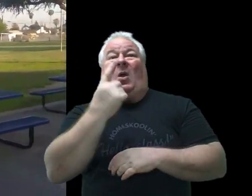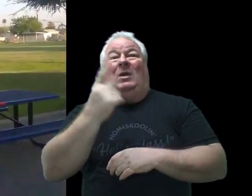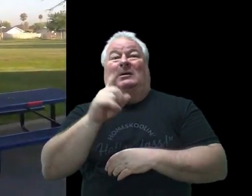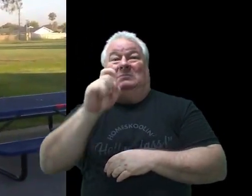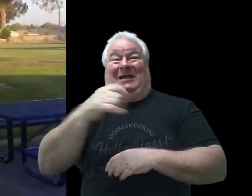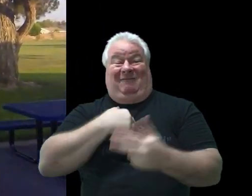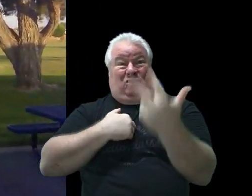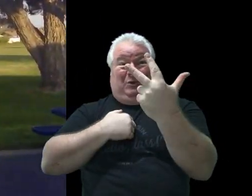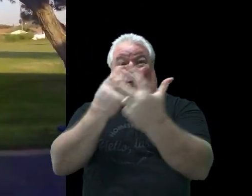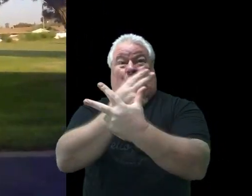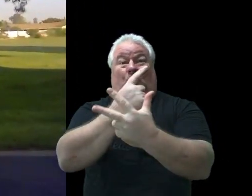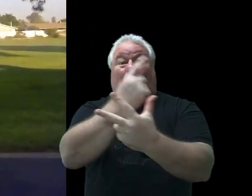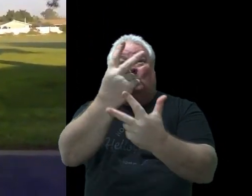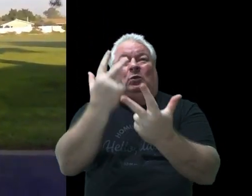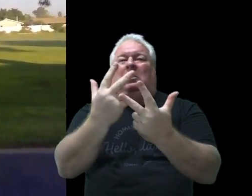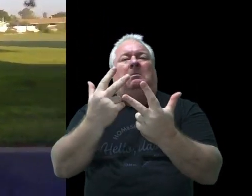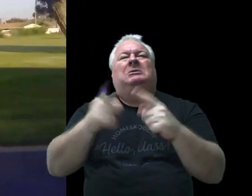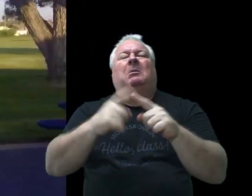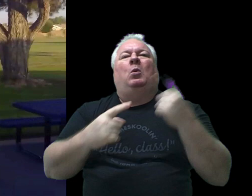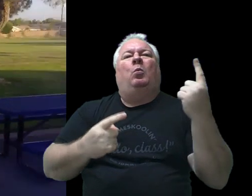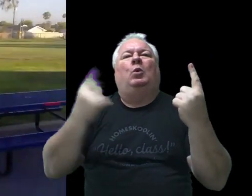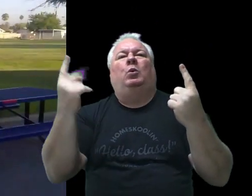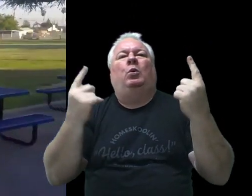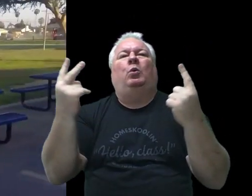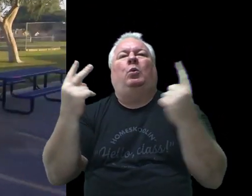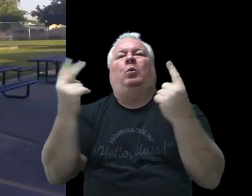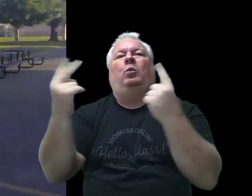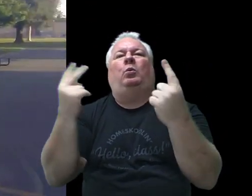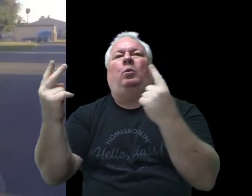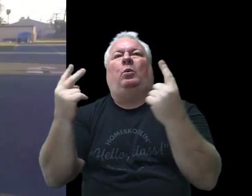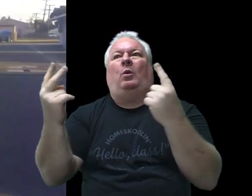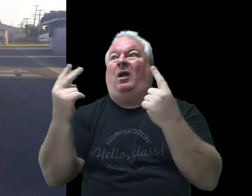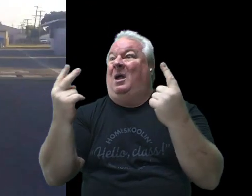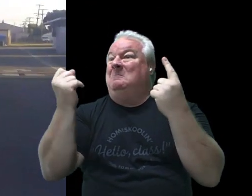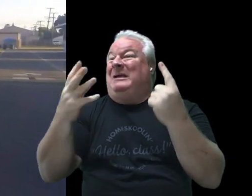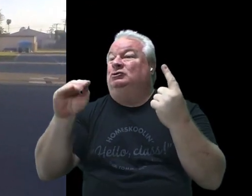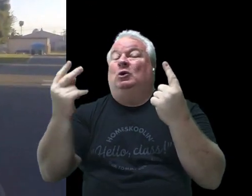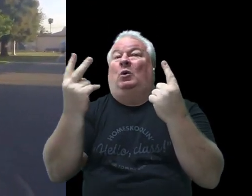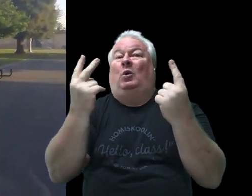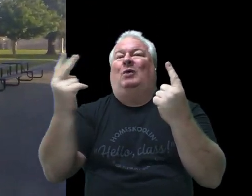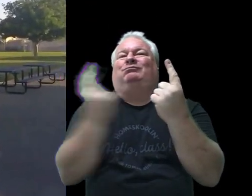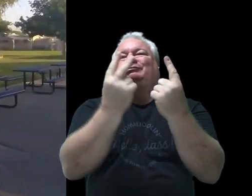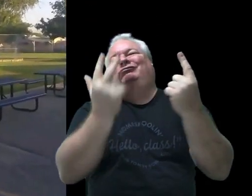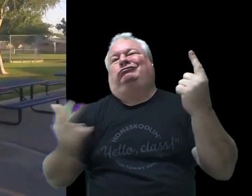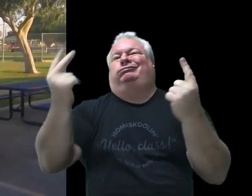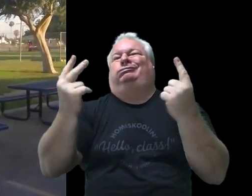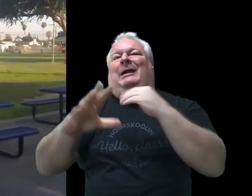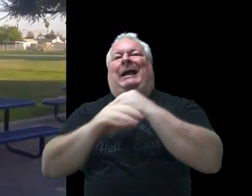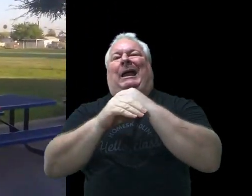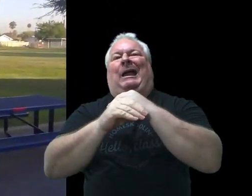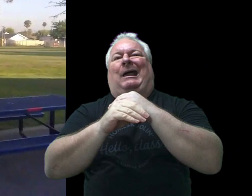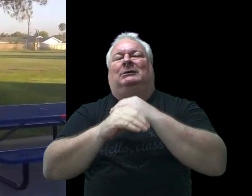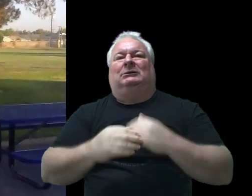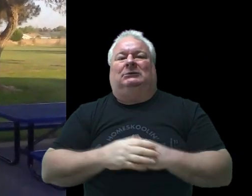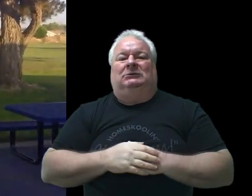won't always need 3 zones, but sometimes there's a lot of students and you all have to stay in your own